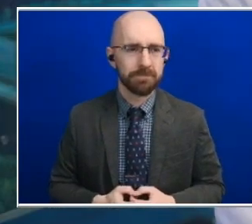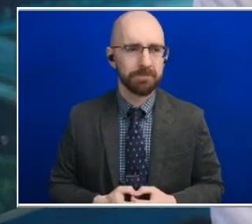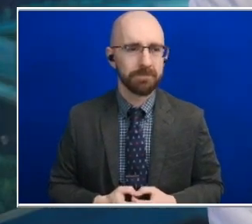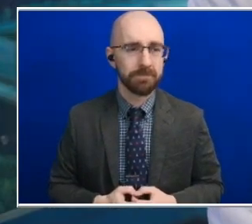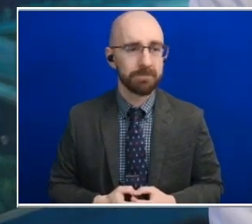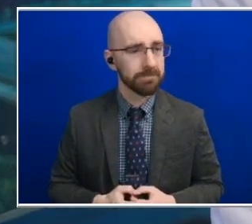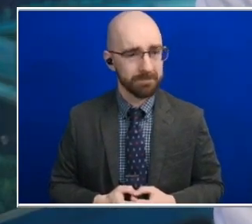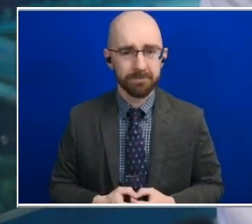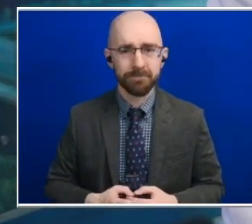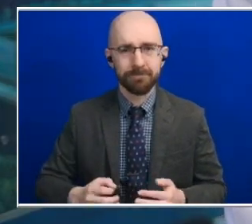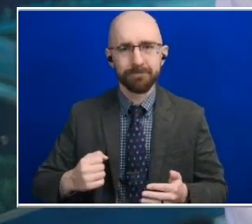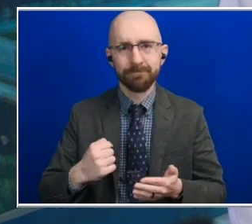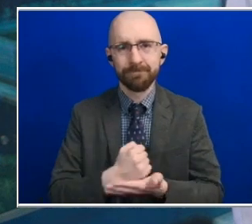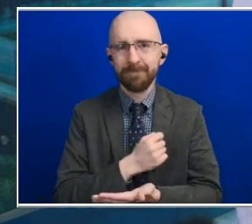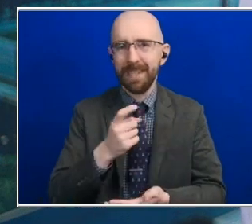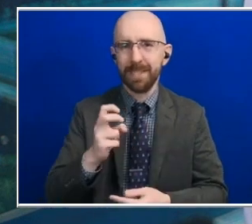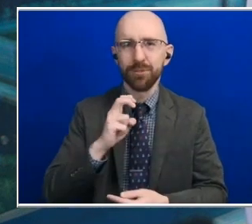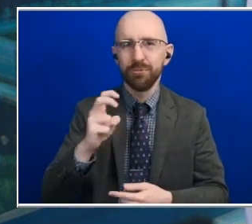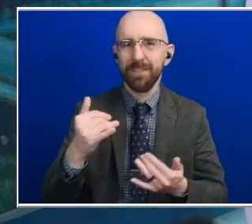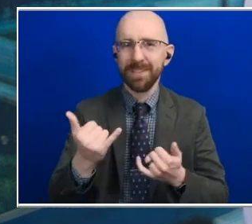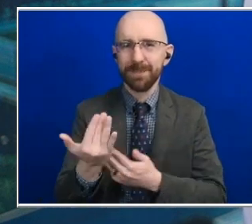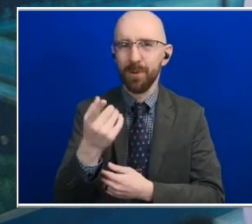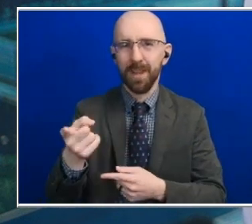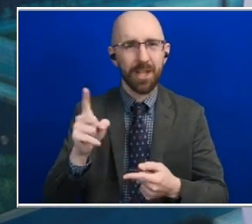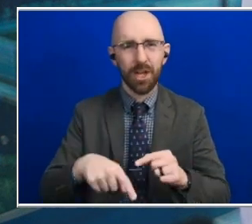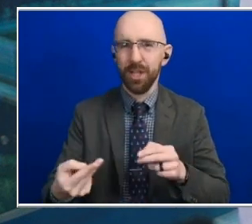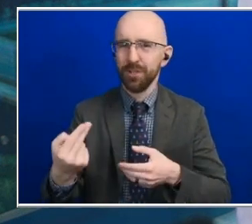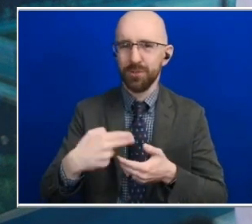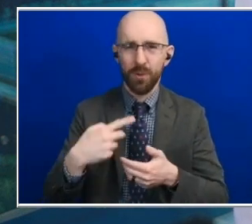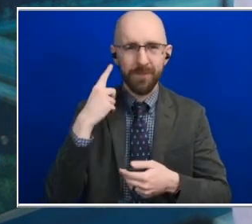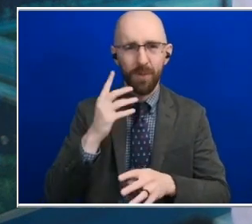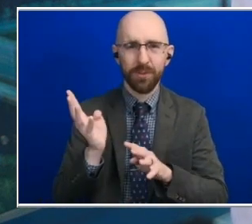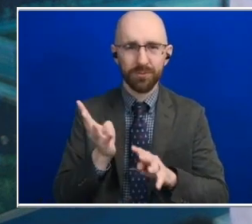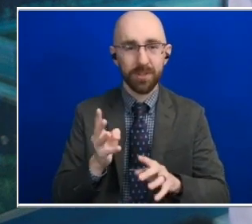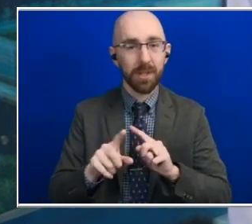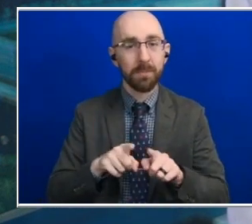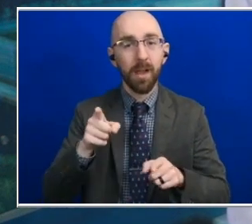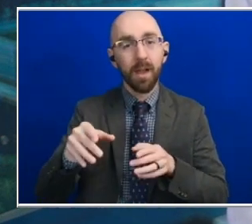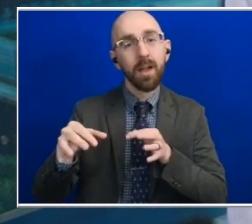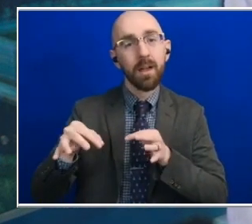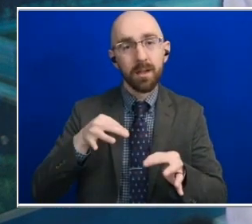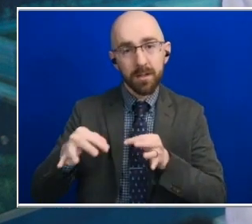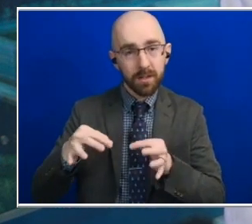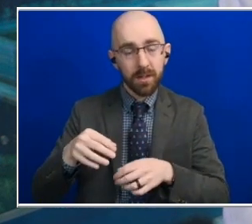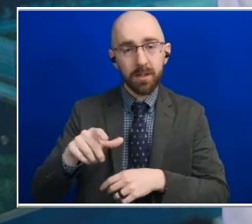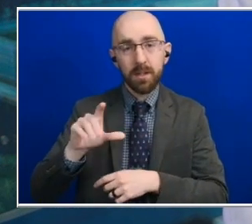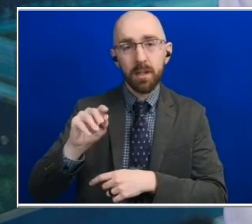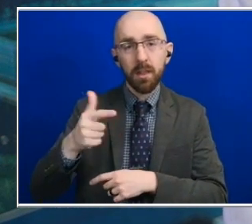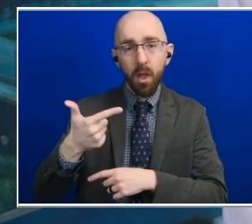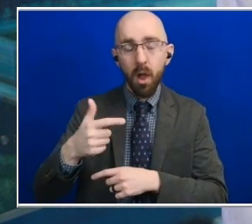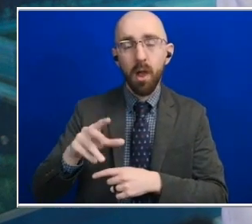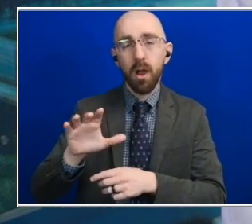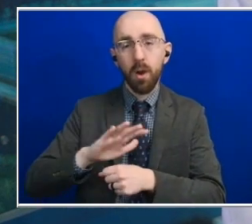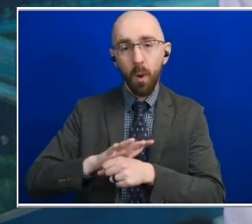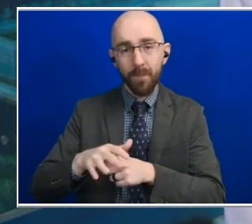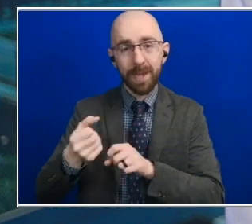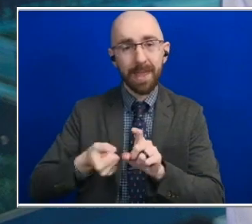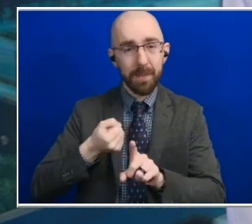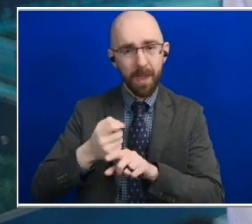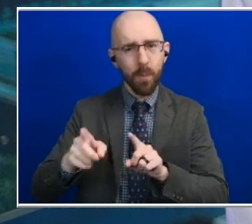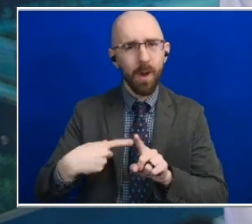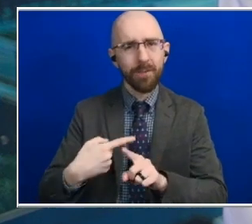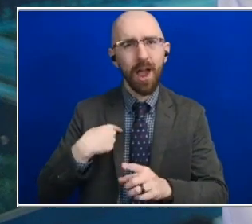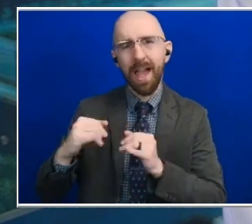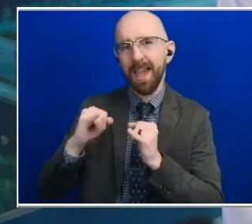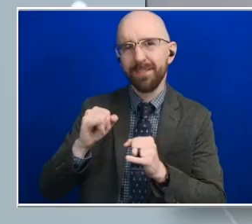Joshua was traveling this morning and couldn't make it for this live stream, but here's him describing some of long COVID's impacts on him when I interviewed him last